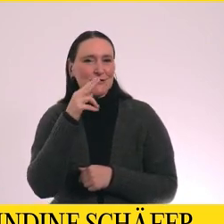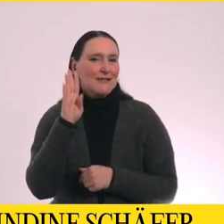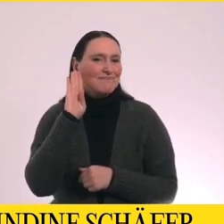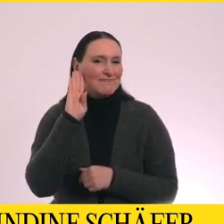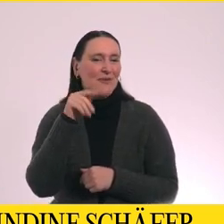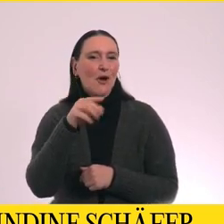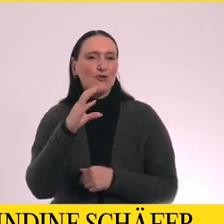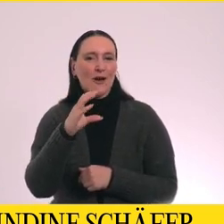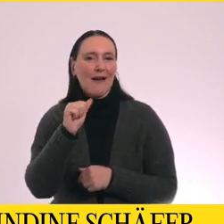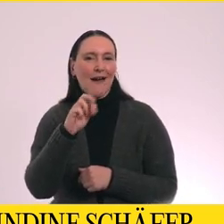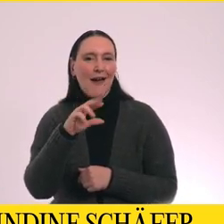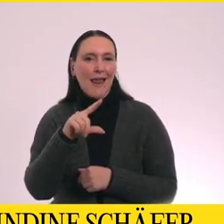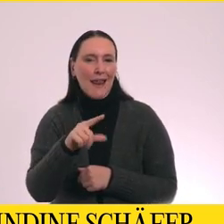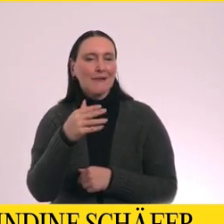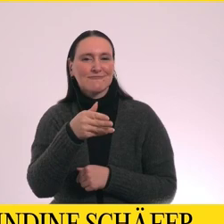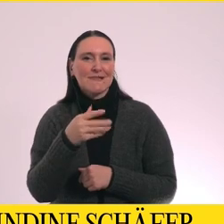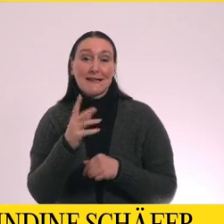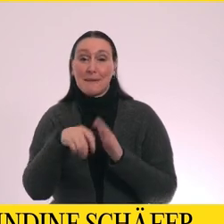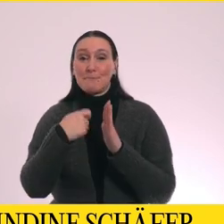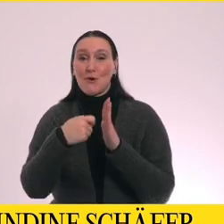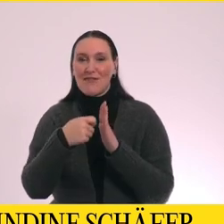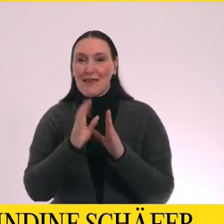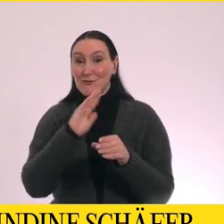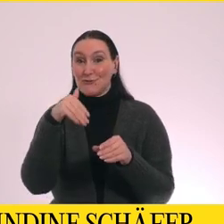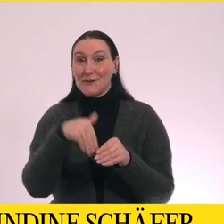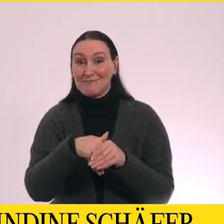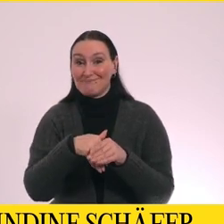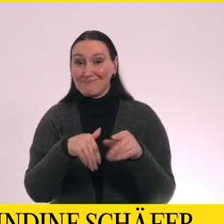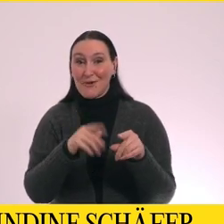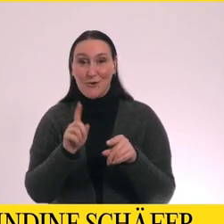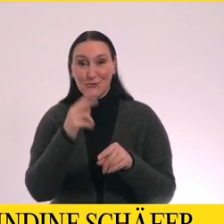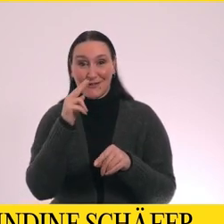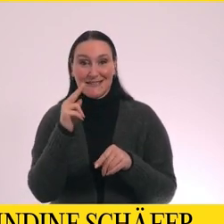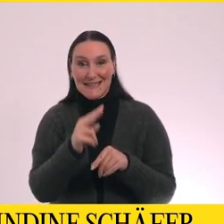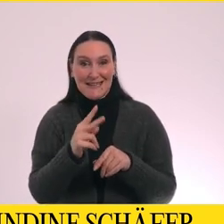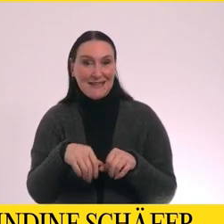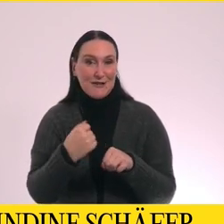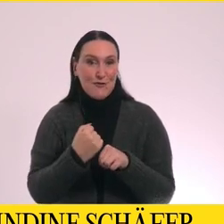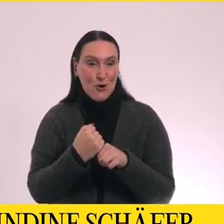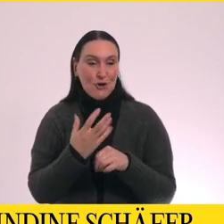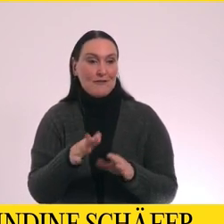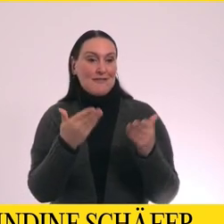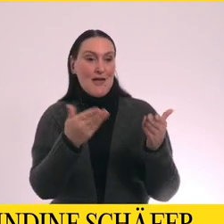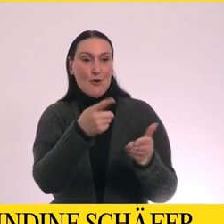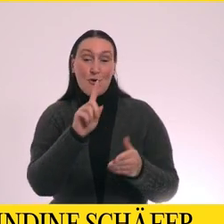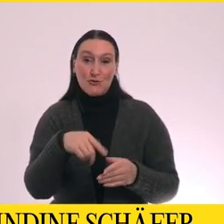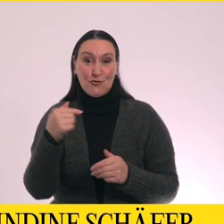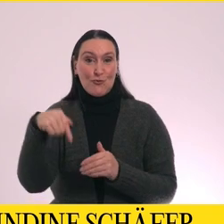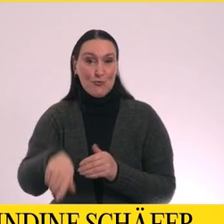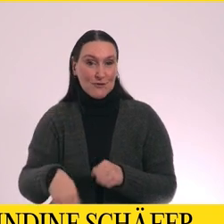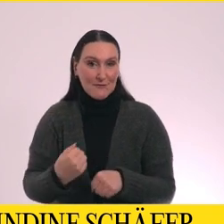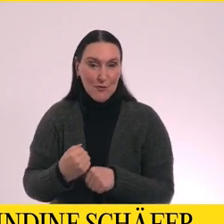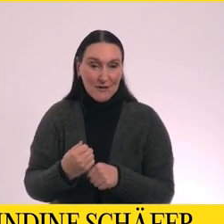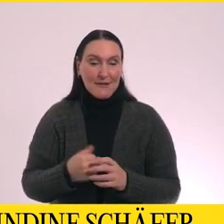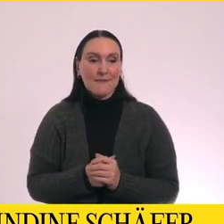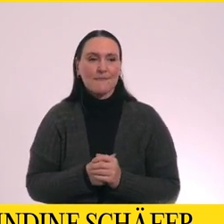wall, and he's here as well now making some work. And so nearly all the work actually starts